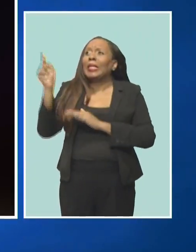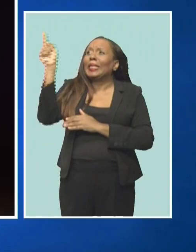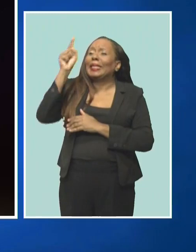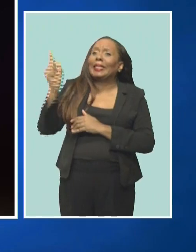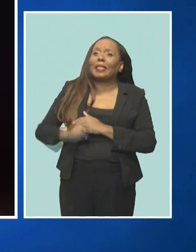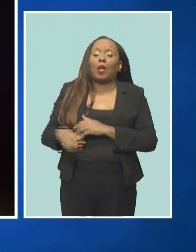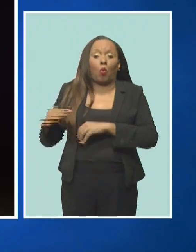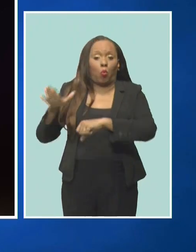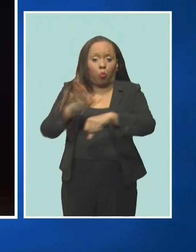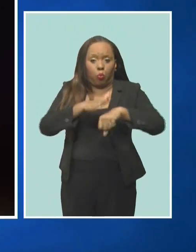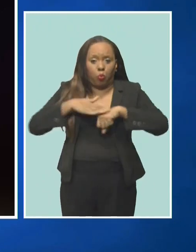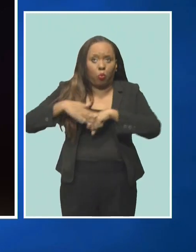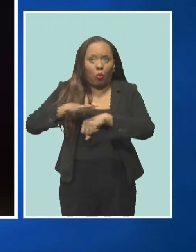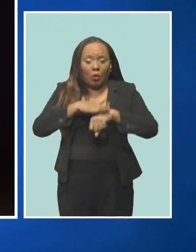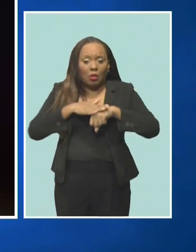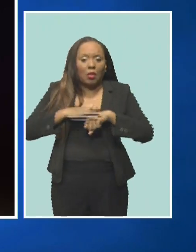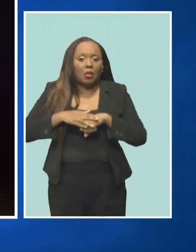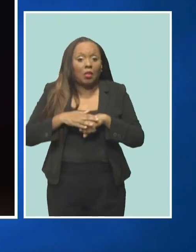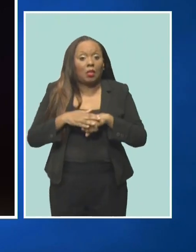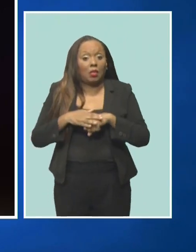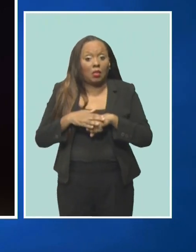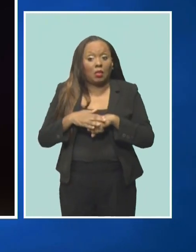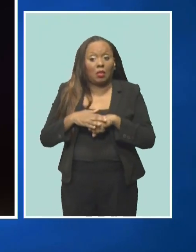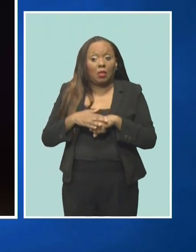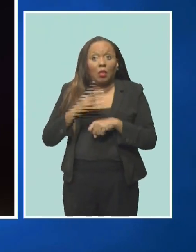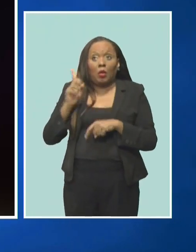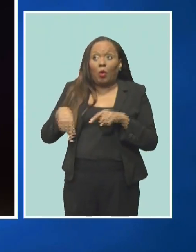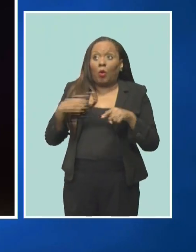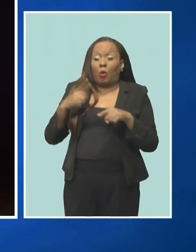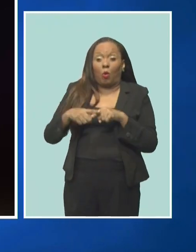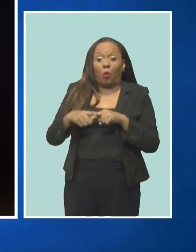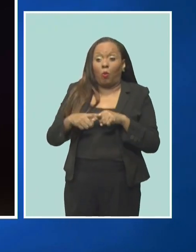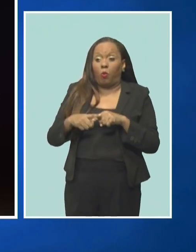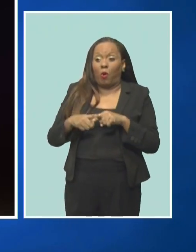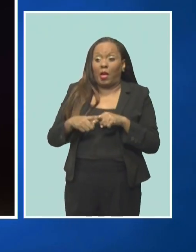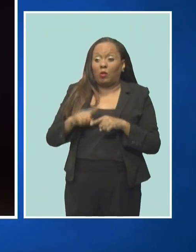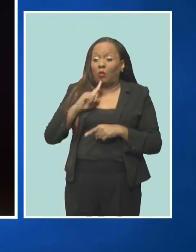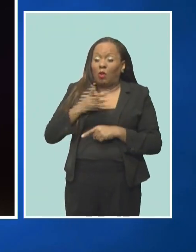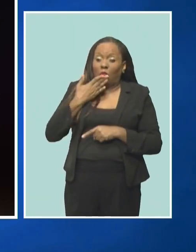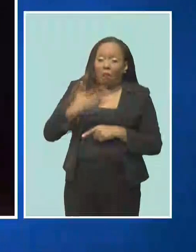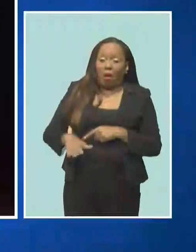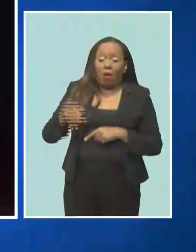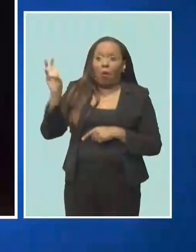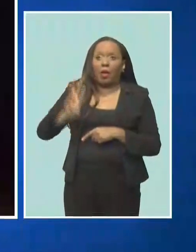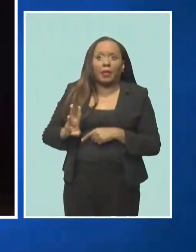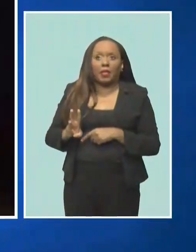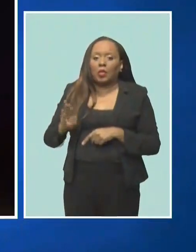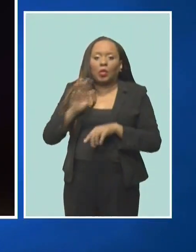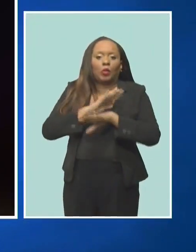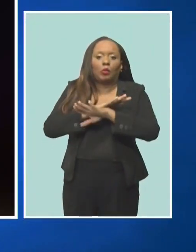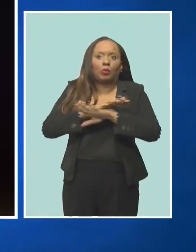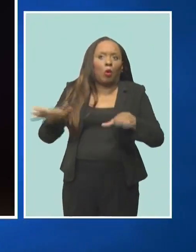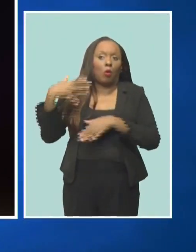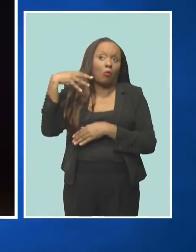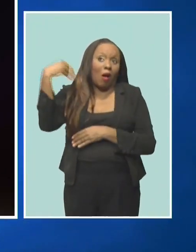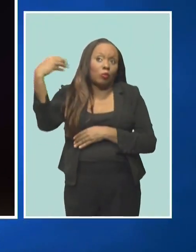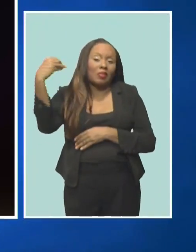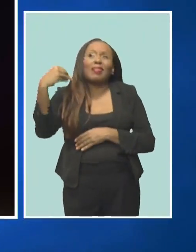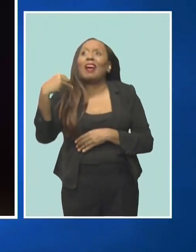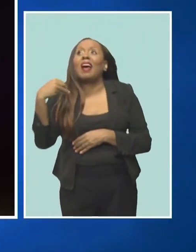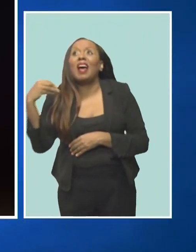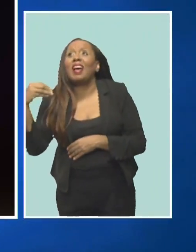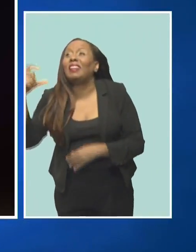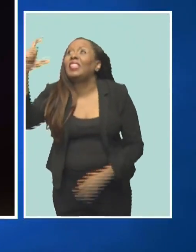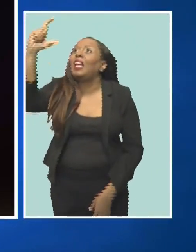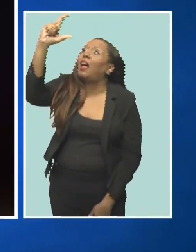Murray is warning Barbadians to stay indoors during the occurrence of such weather activity. Orion Lynch says the loud thunder